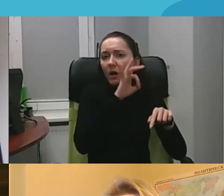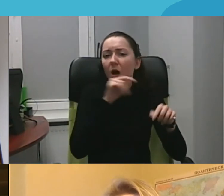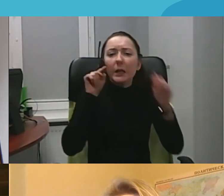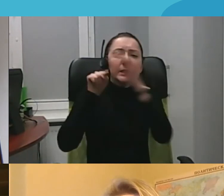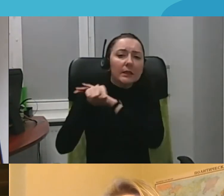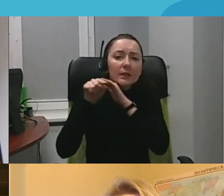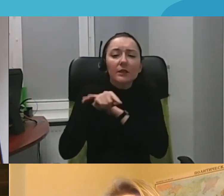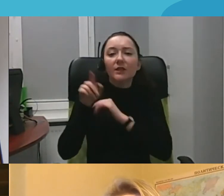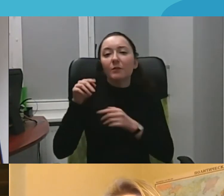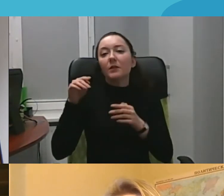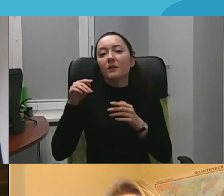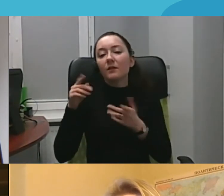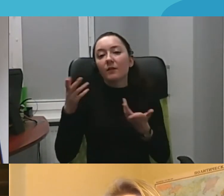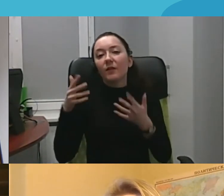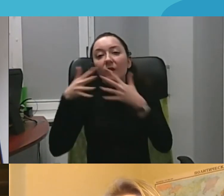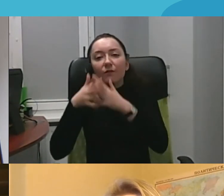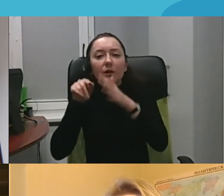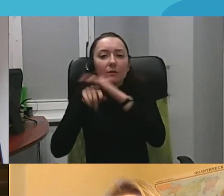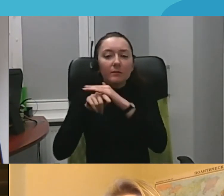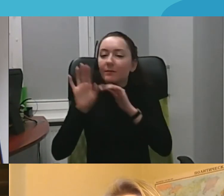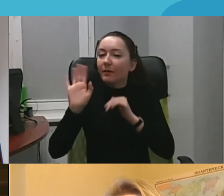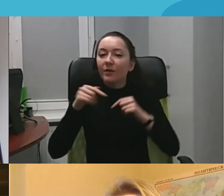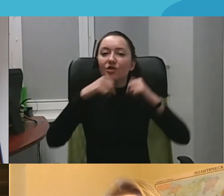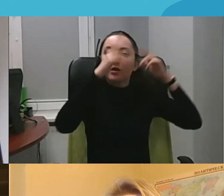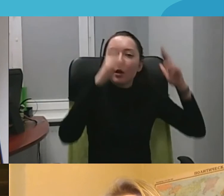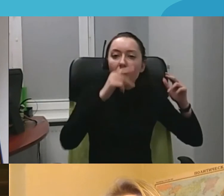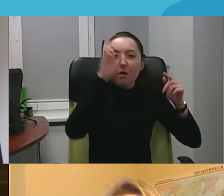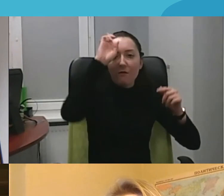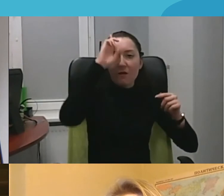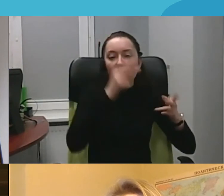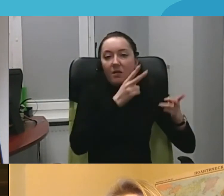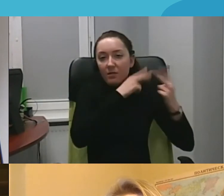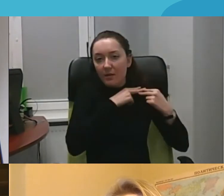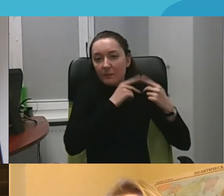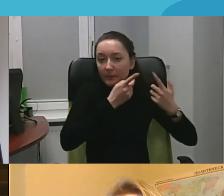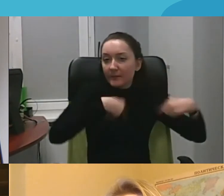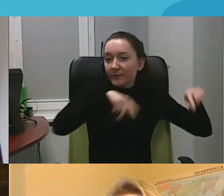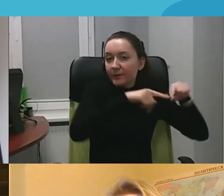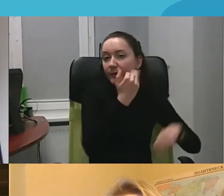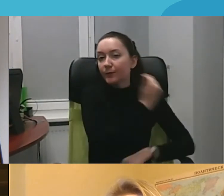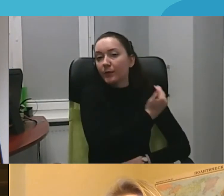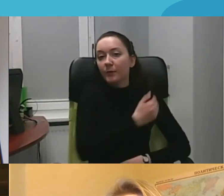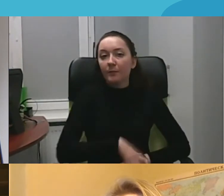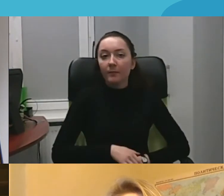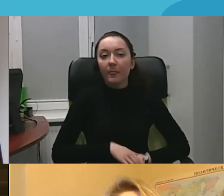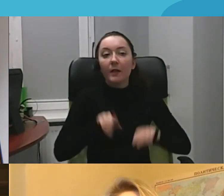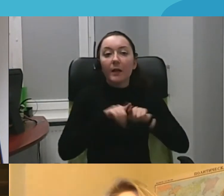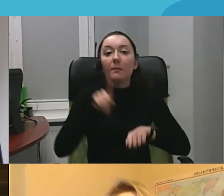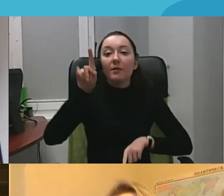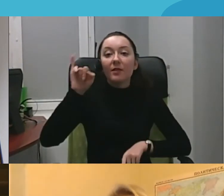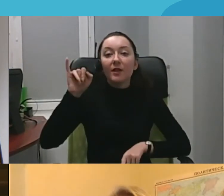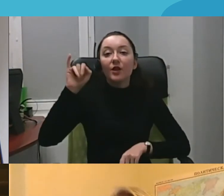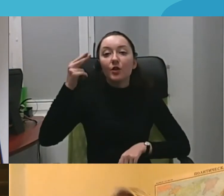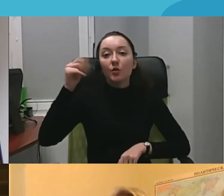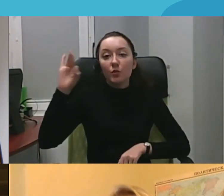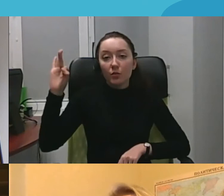are international obligations by the state. The problem, as the Danish Žalimas mentioned, is that there are like a few institutions